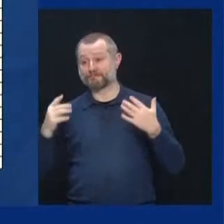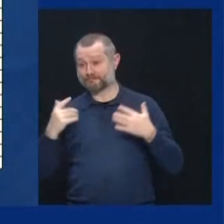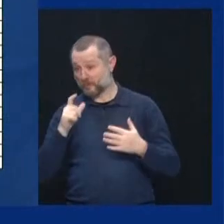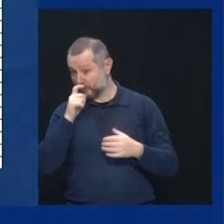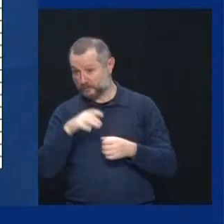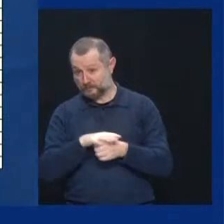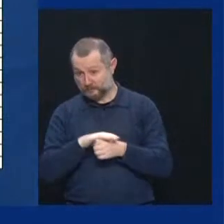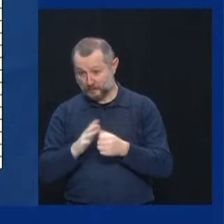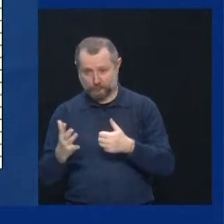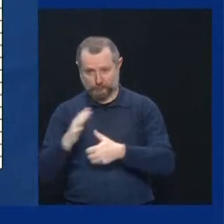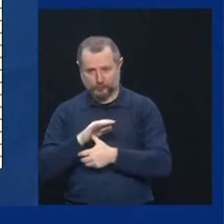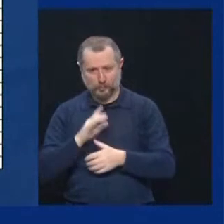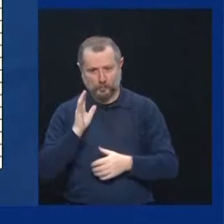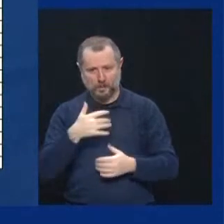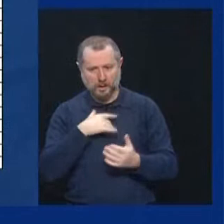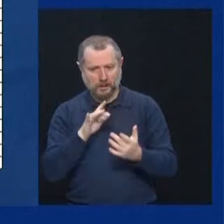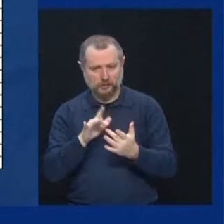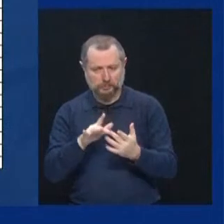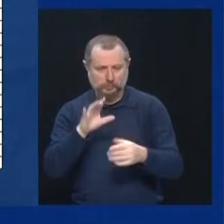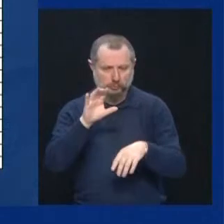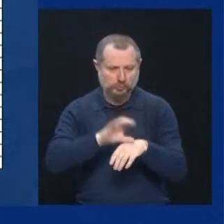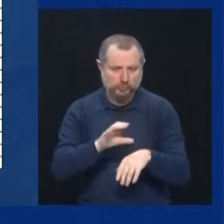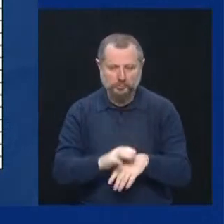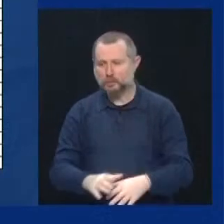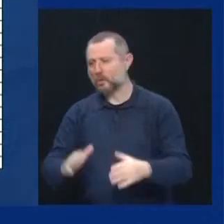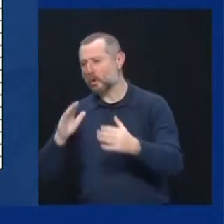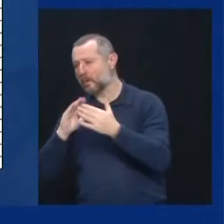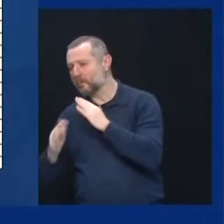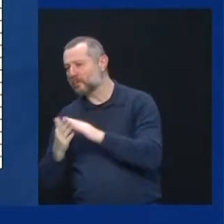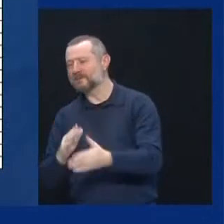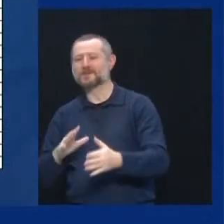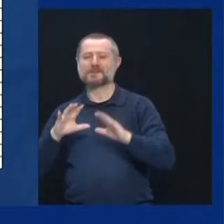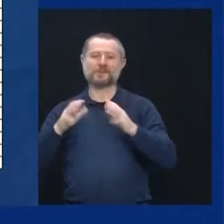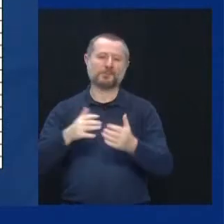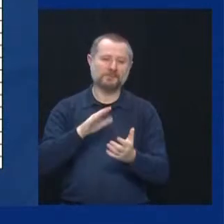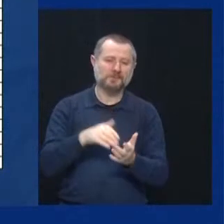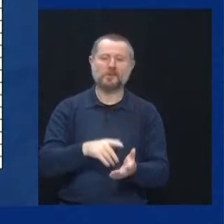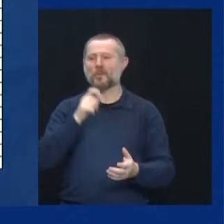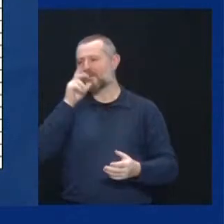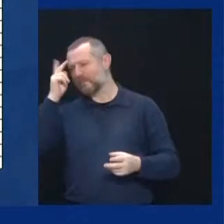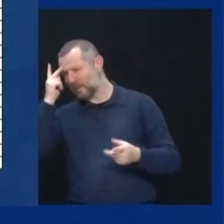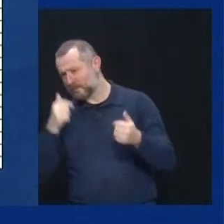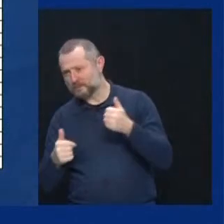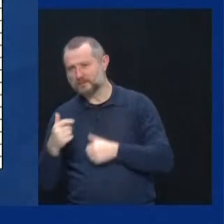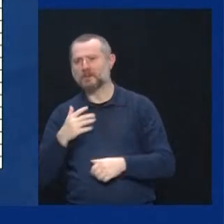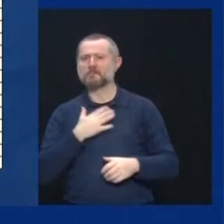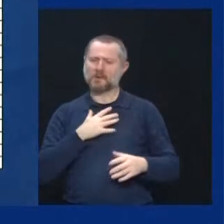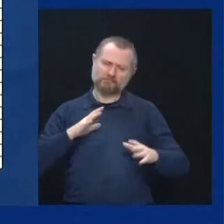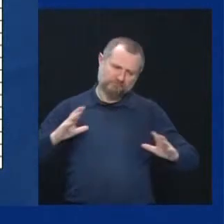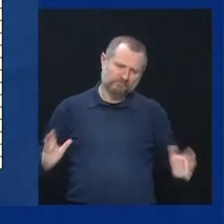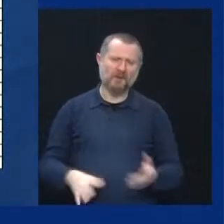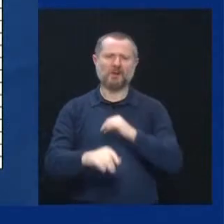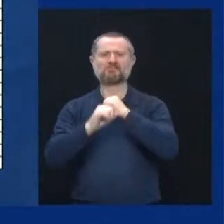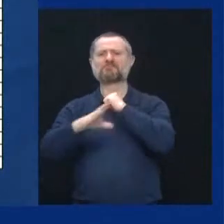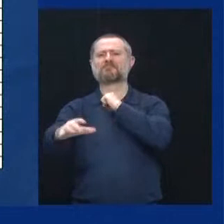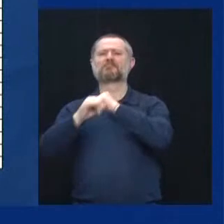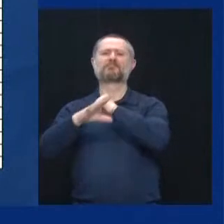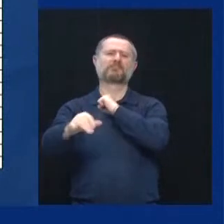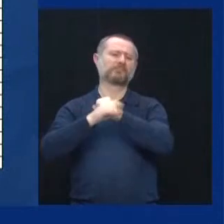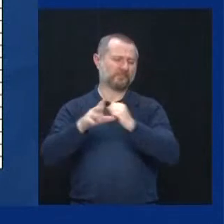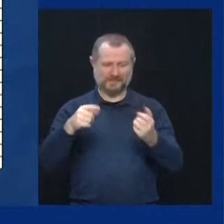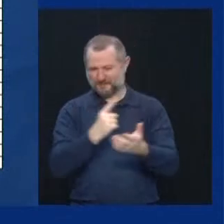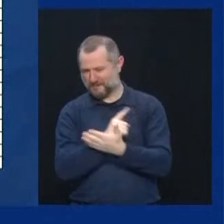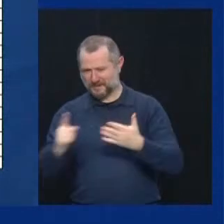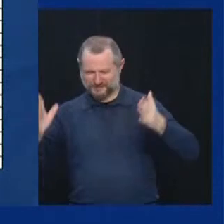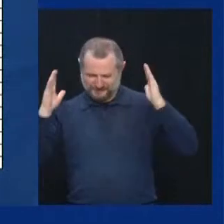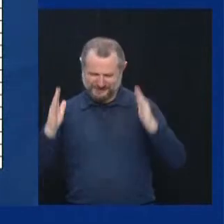reaching out to the churches and the community groups and the elected officials. Please get out the word. You have 1 week to make an appointment. You get